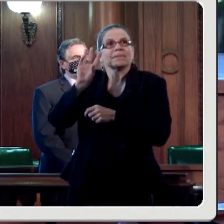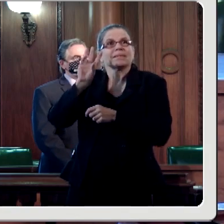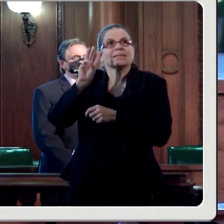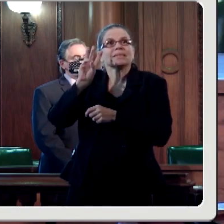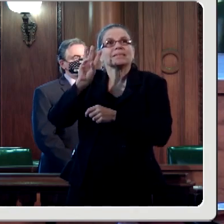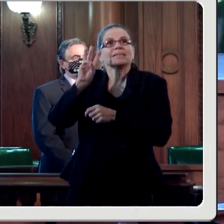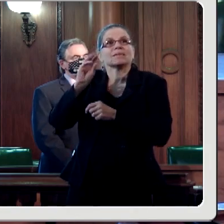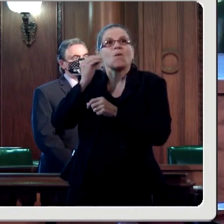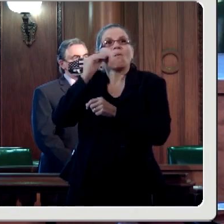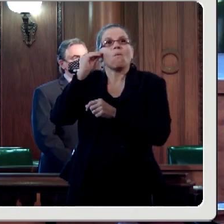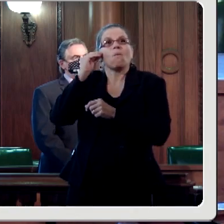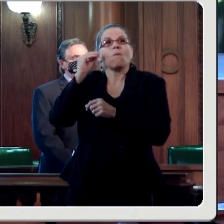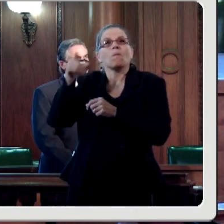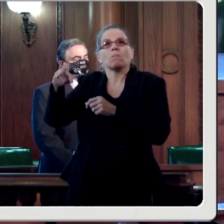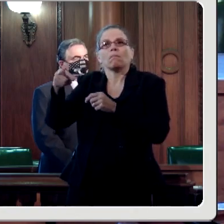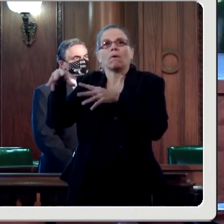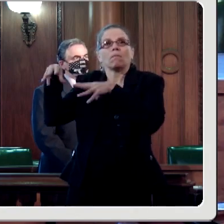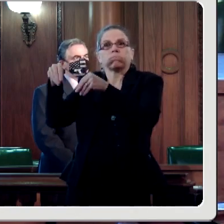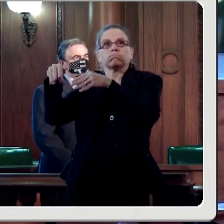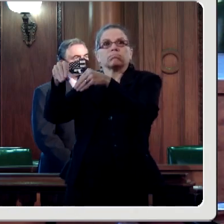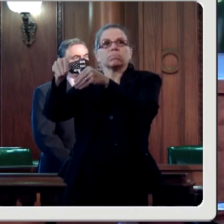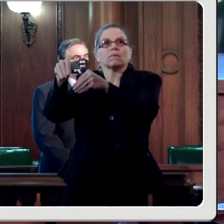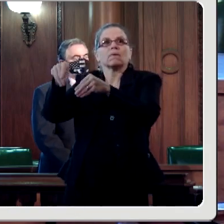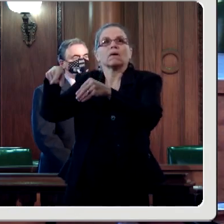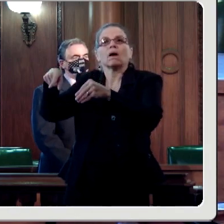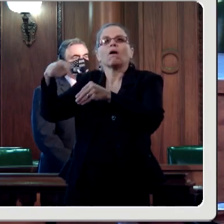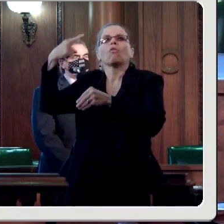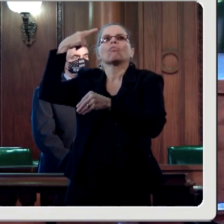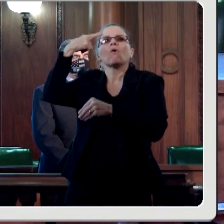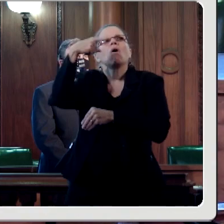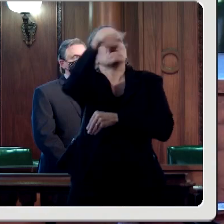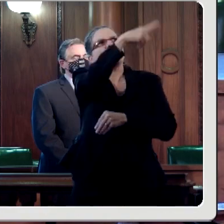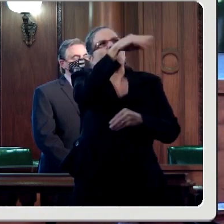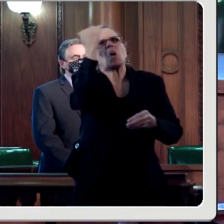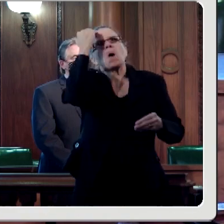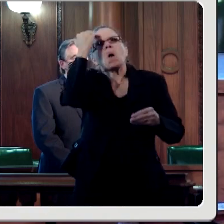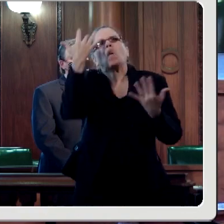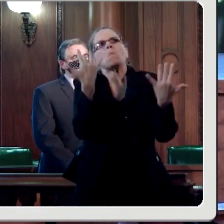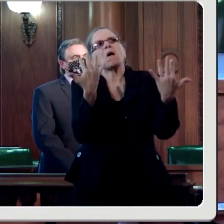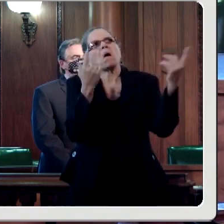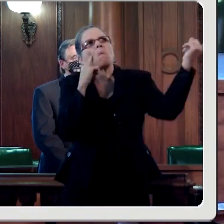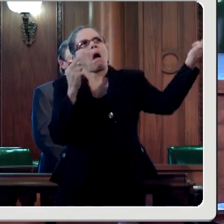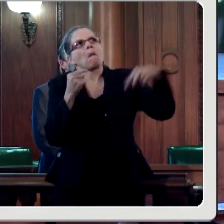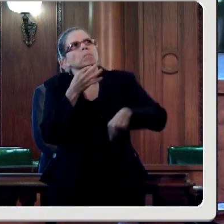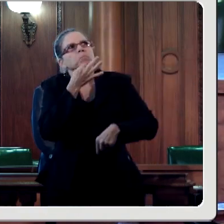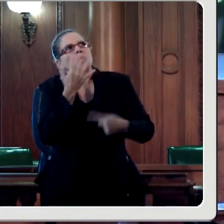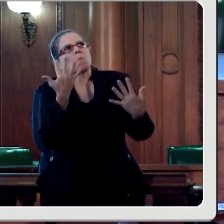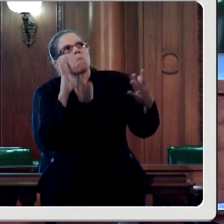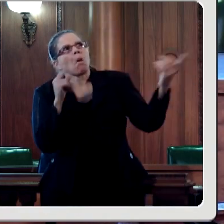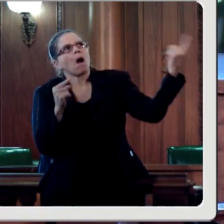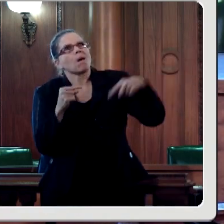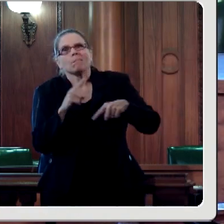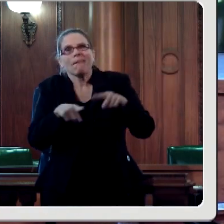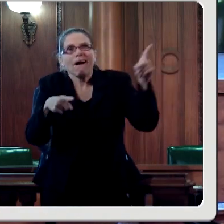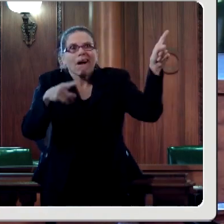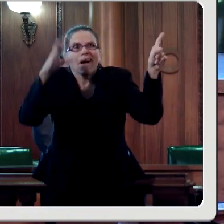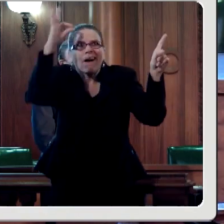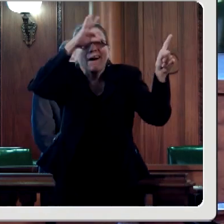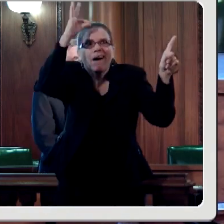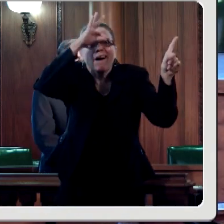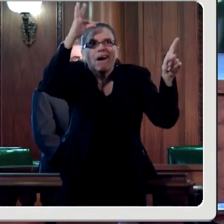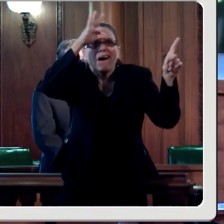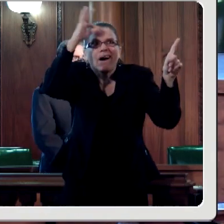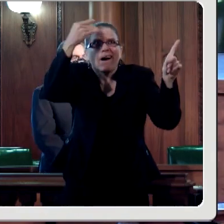Eversource. So they have no idea that you're out without power and the number of houses. One of the things that's extremely important is in a lot of cases,